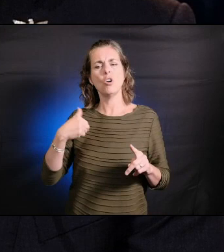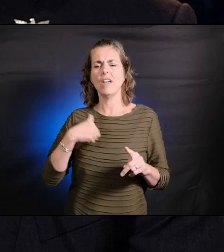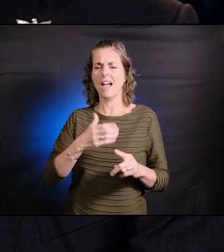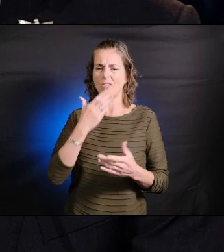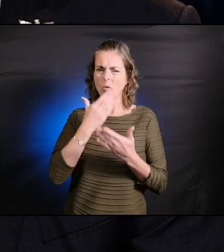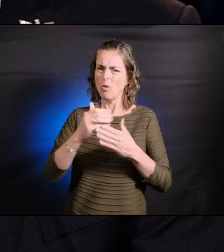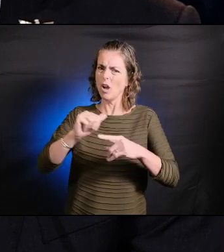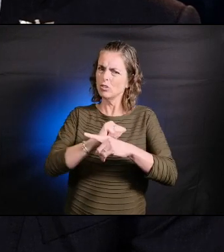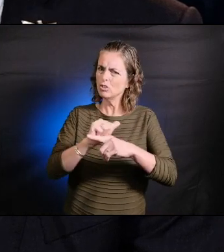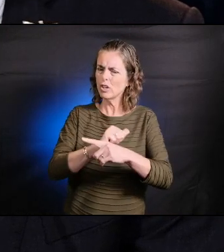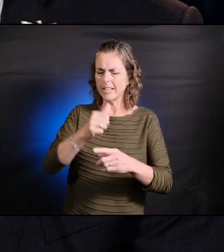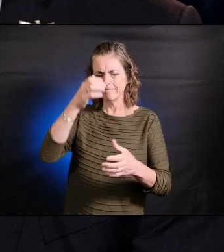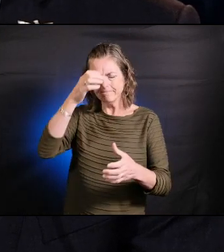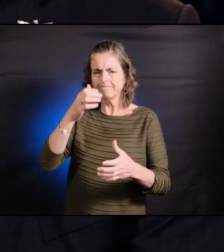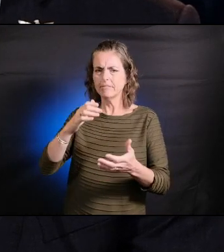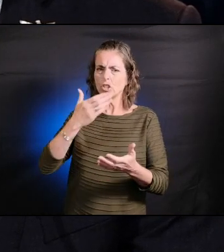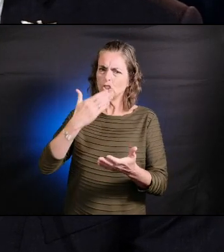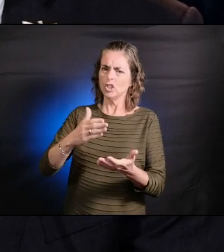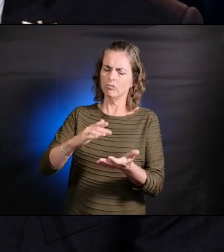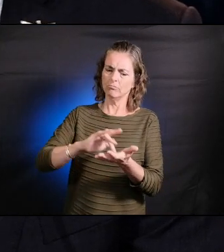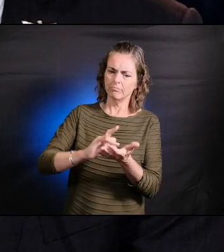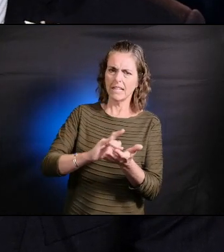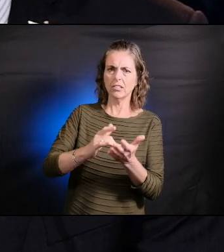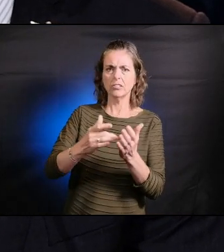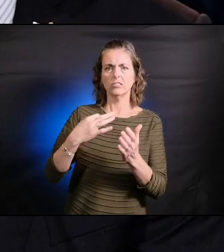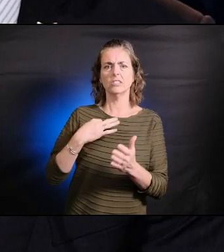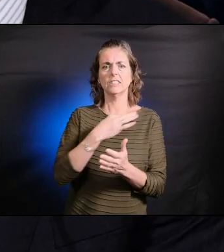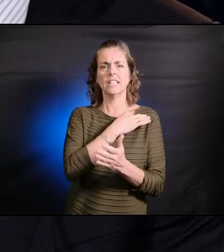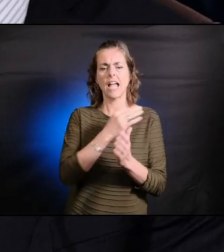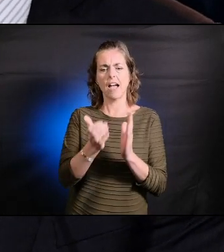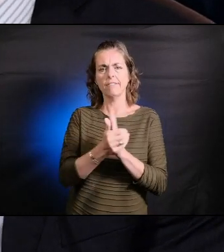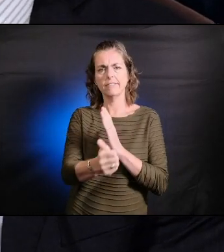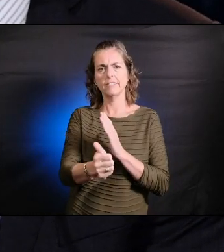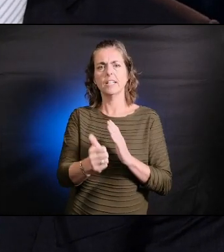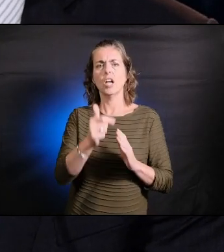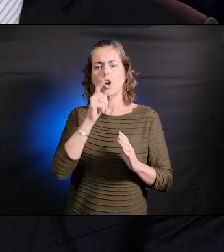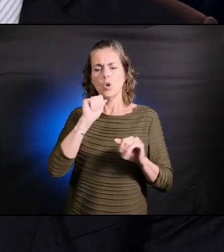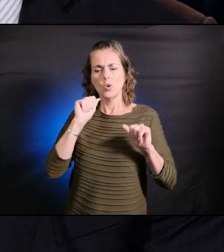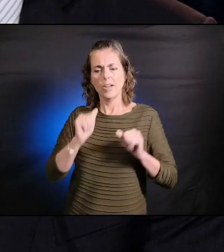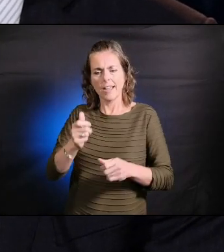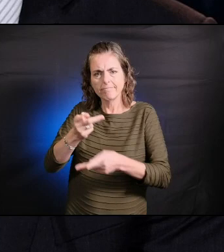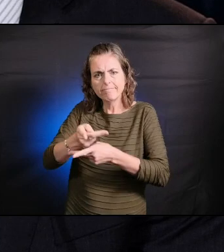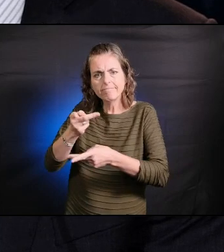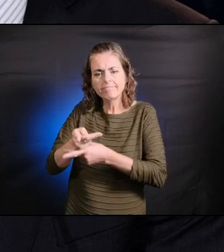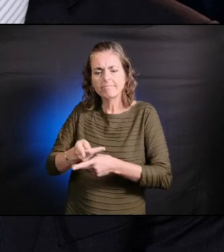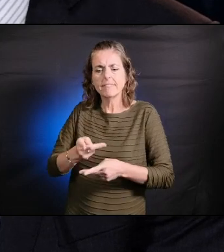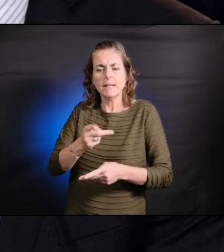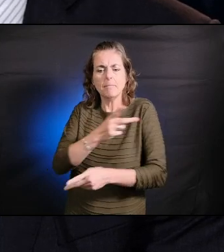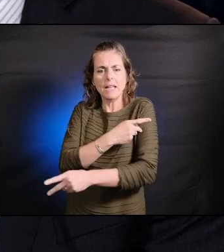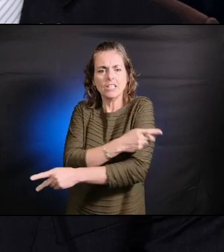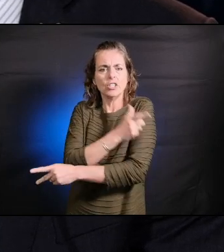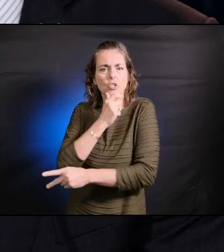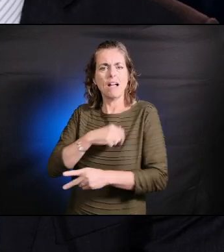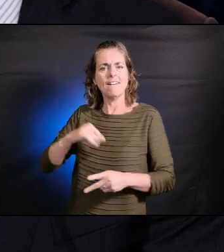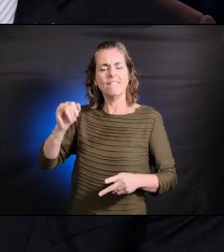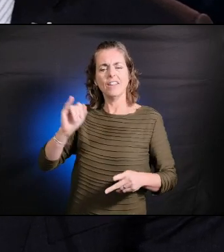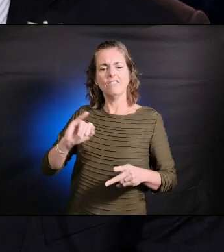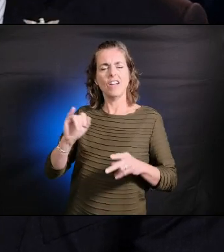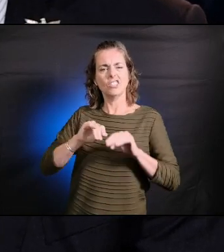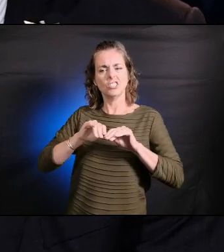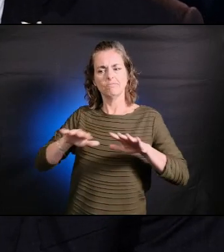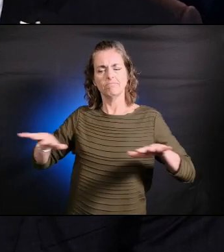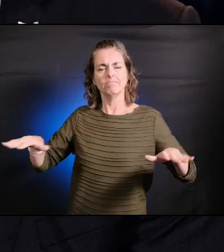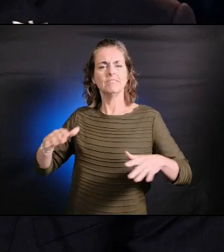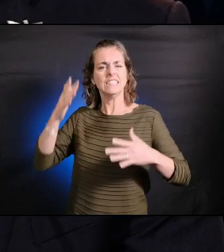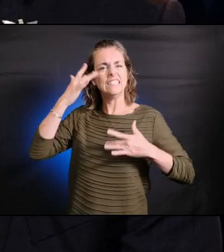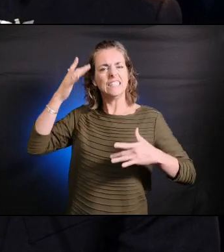staff that are trained to receive individuals with infectious diseases, COVID being one of them. Snyder Hospital has